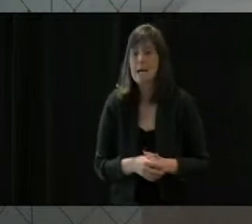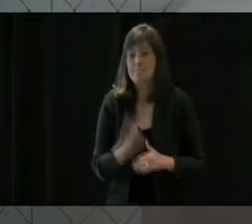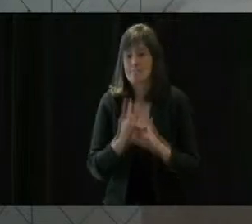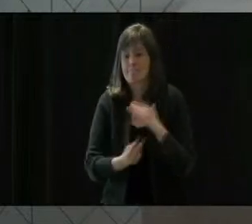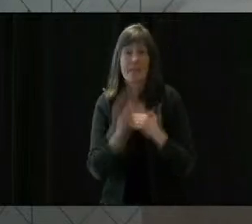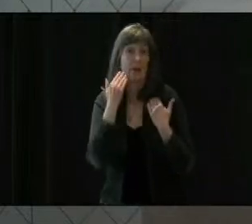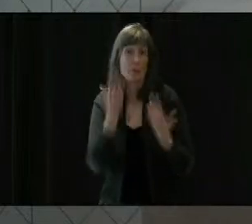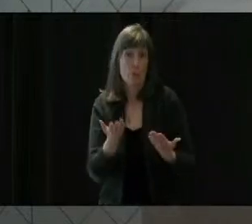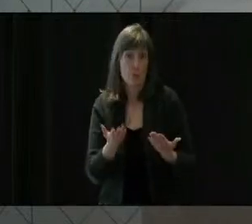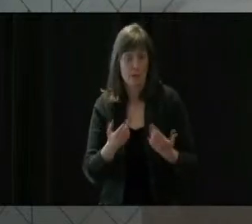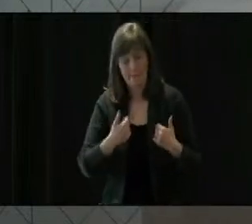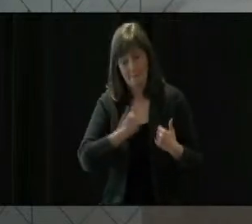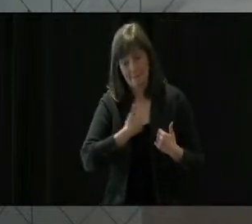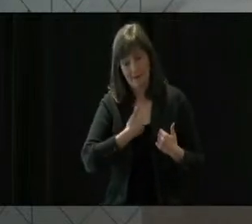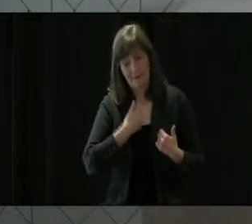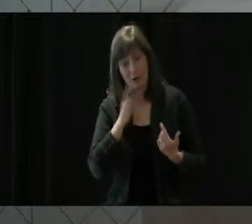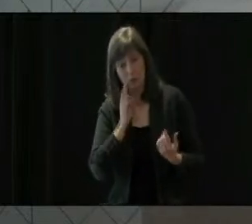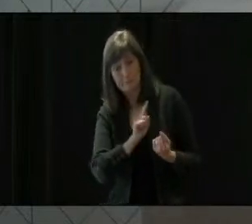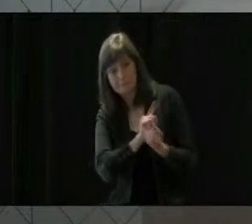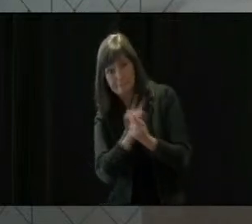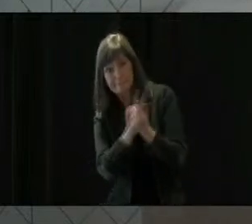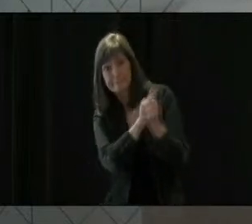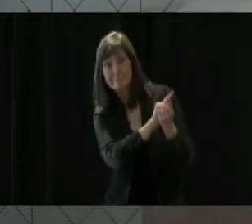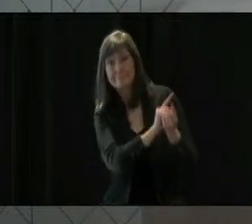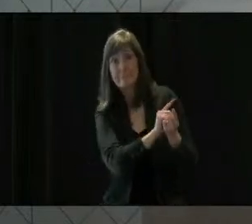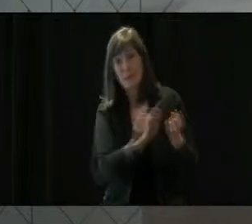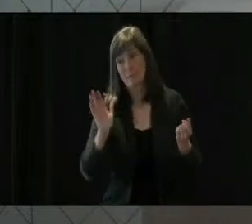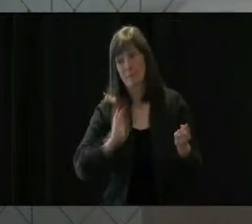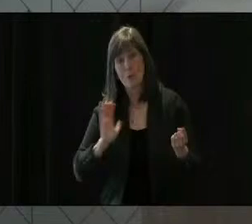know, at one point in my life, I was in capital